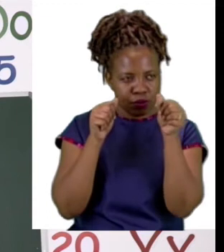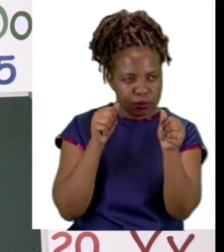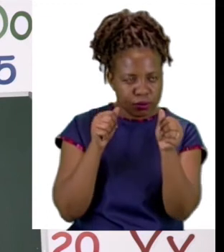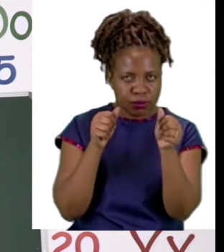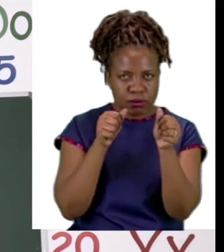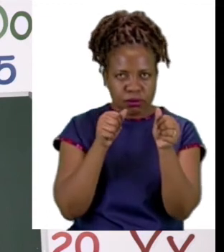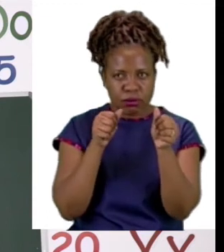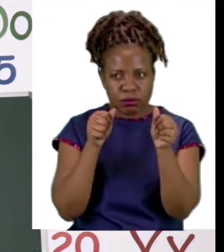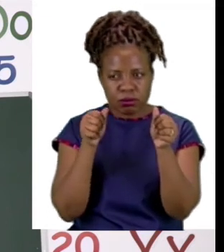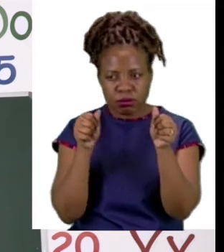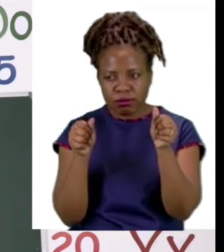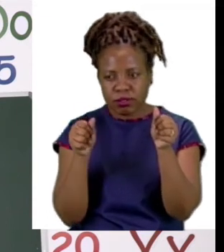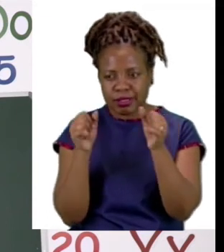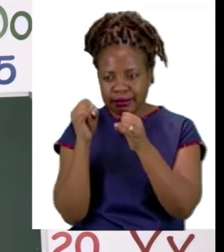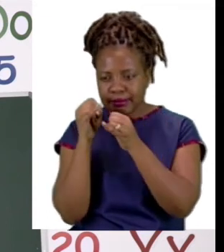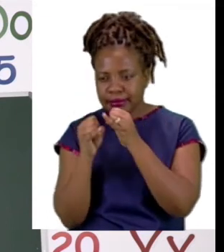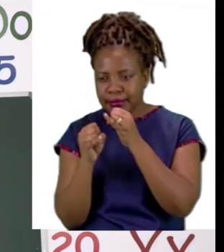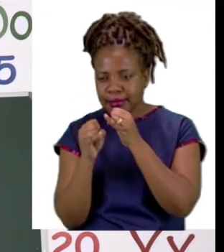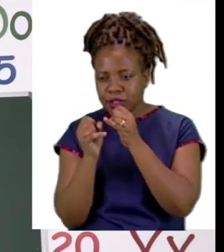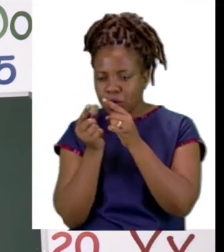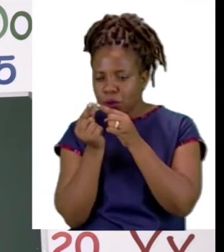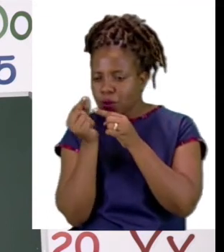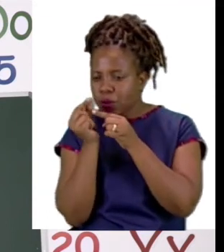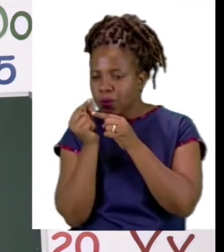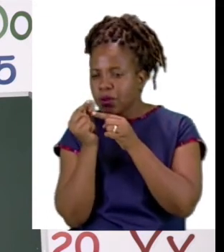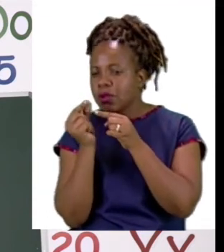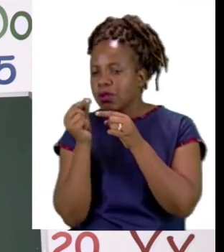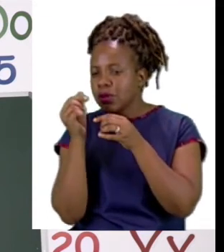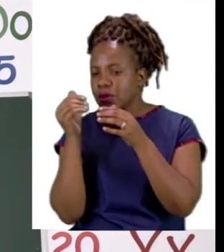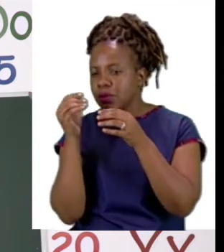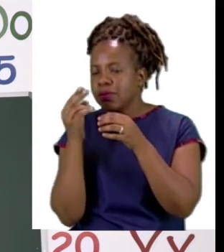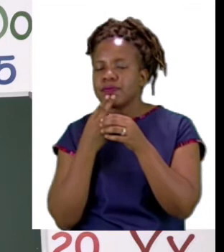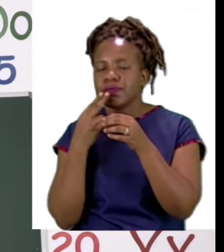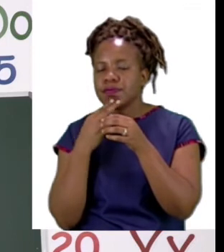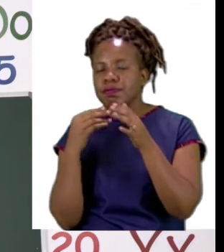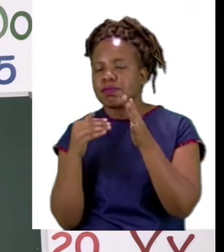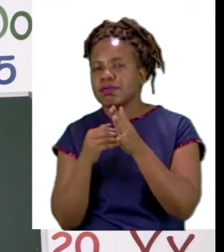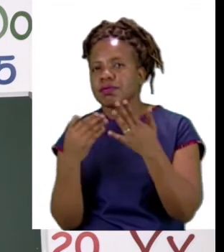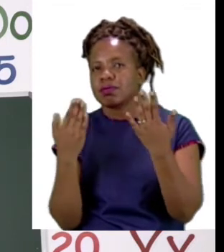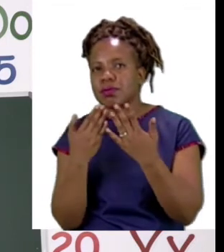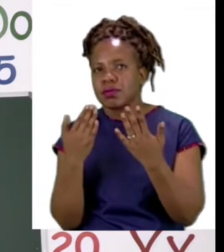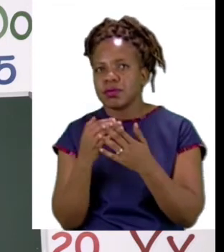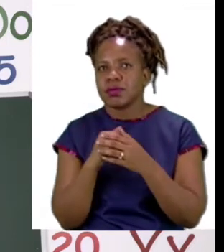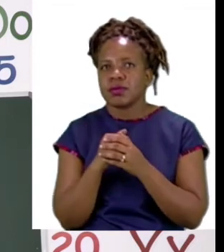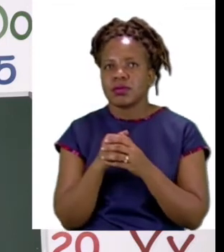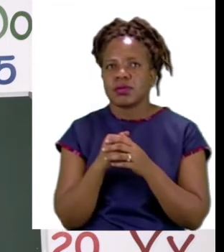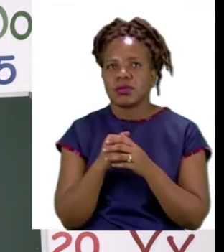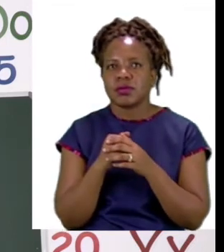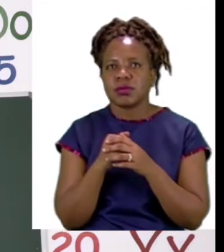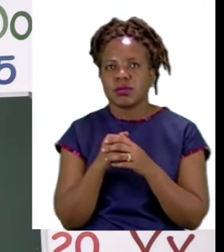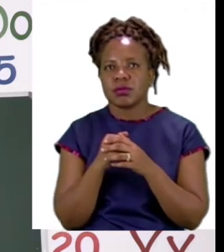the tip of the pencil to see where it is ending. If it is not on a number that's already on the